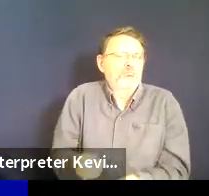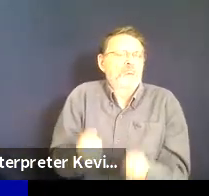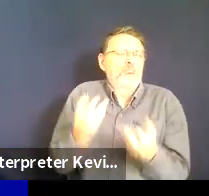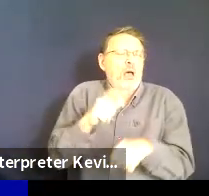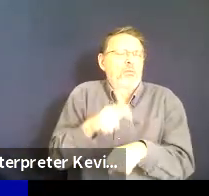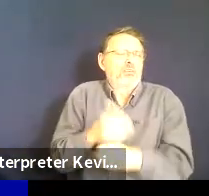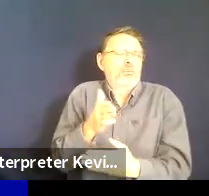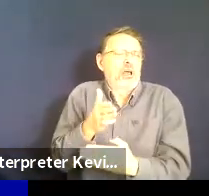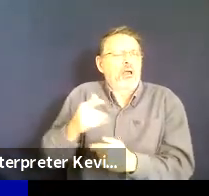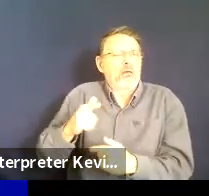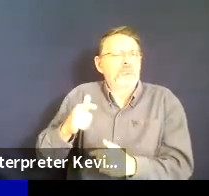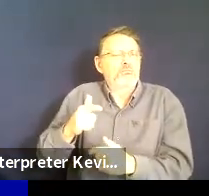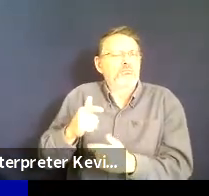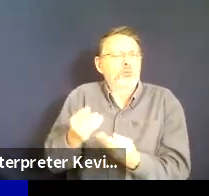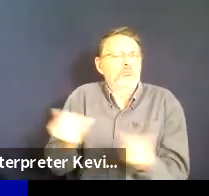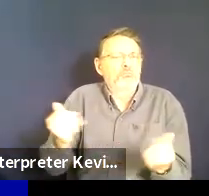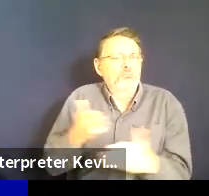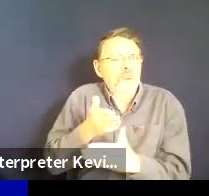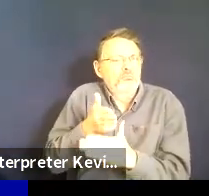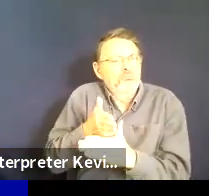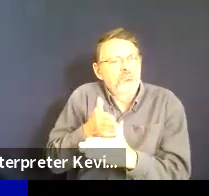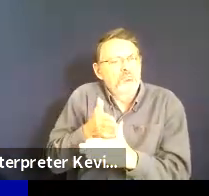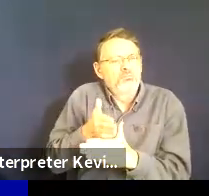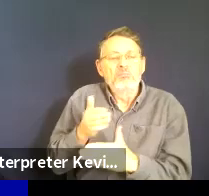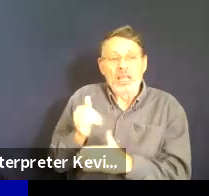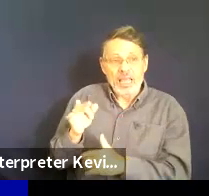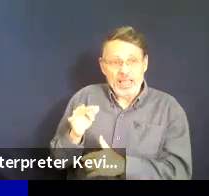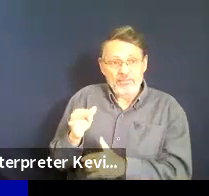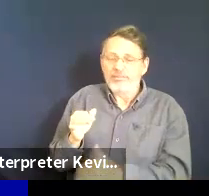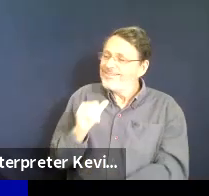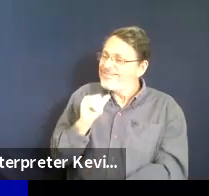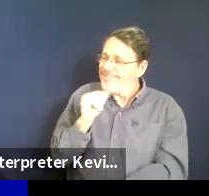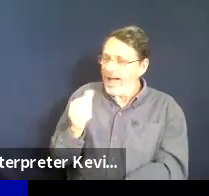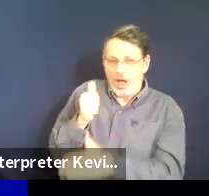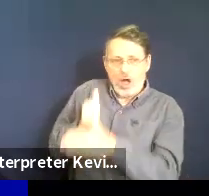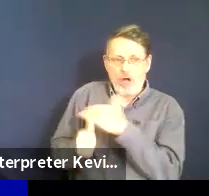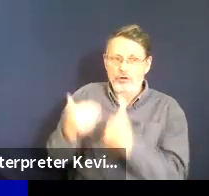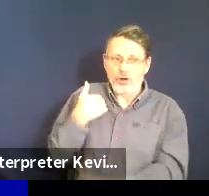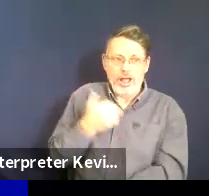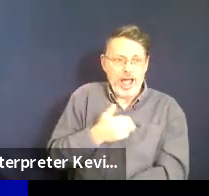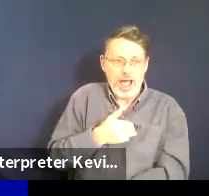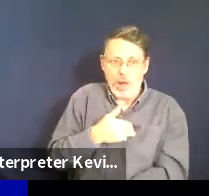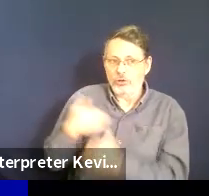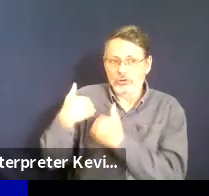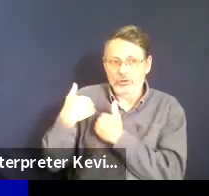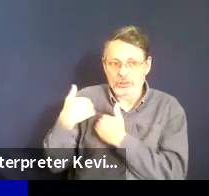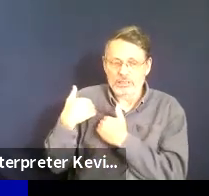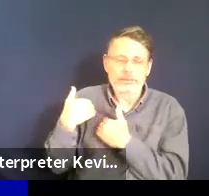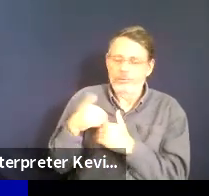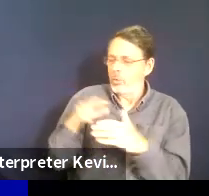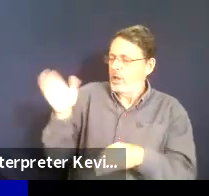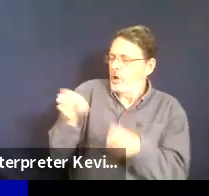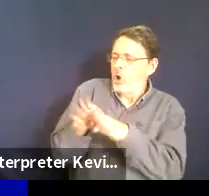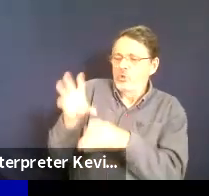So our goal, if we get a complaint that is non-jurisdictional, is to close those within 120 days of receipt. We're often closing